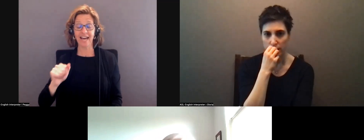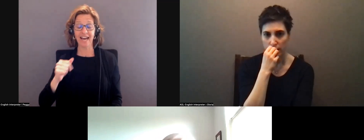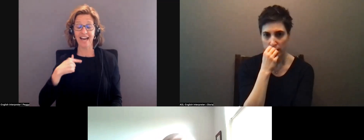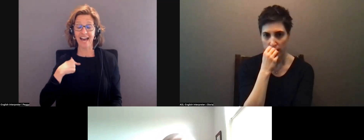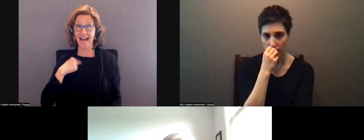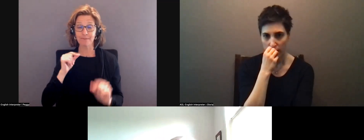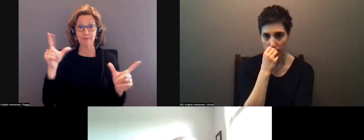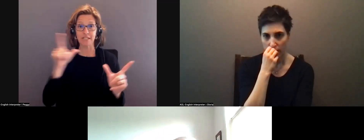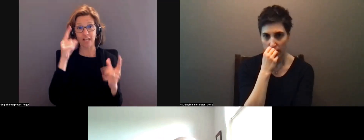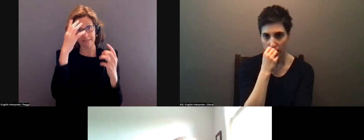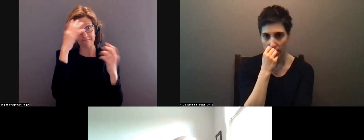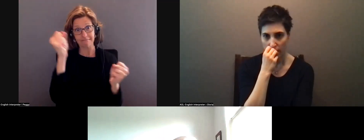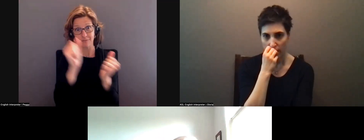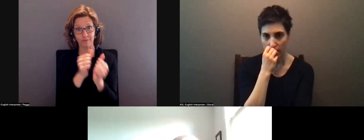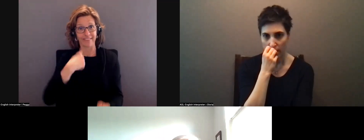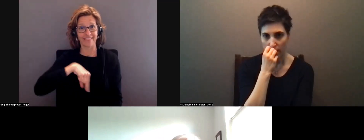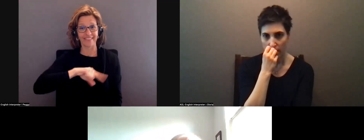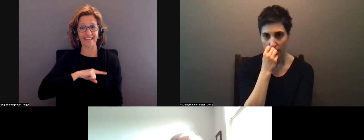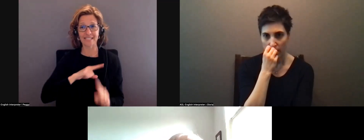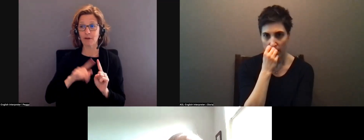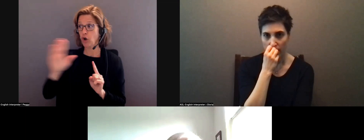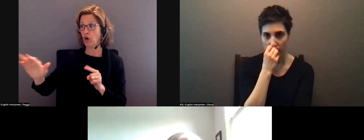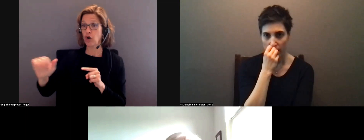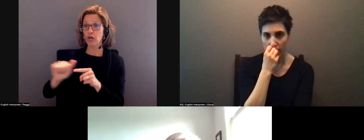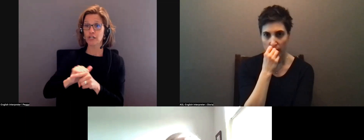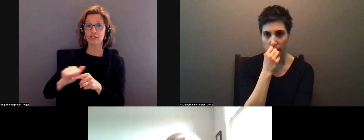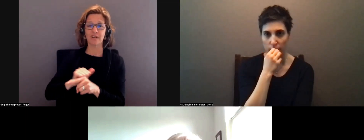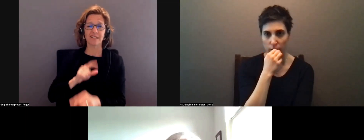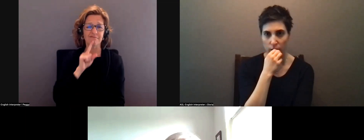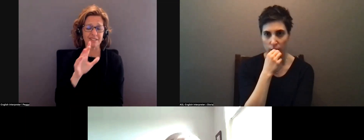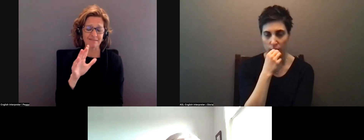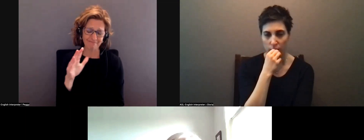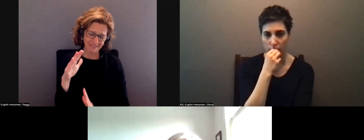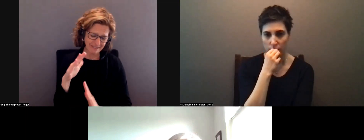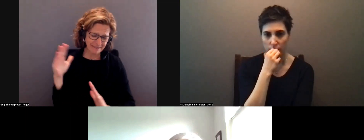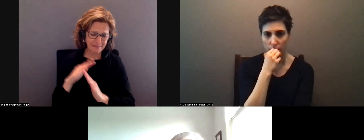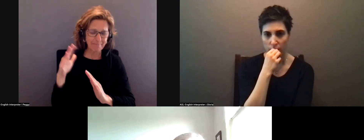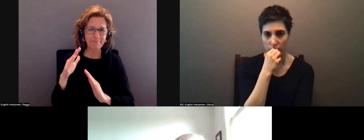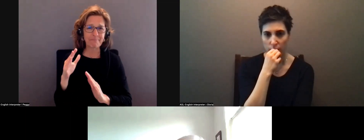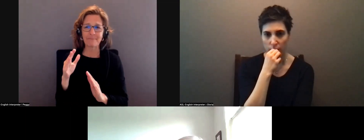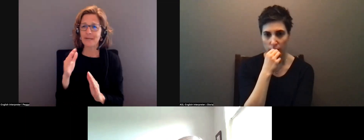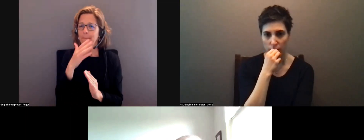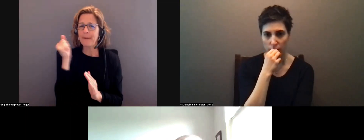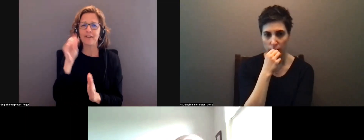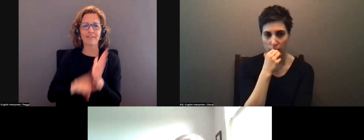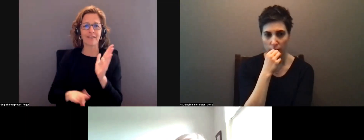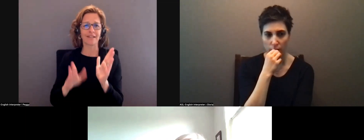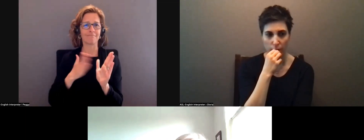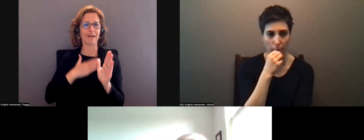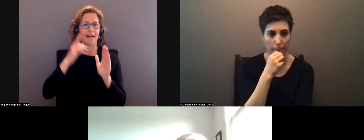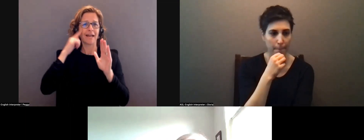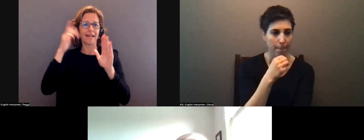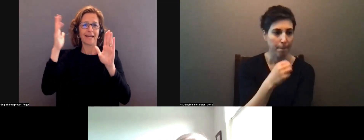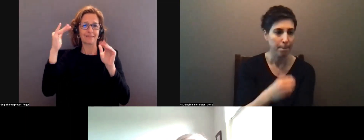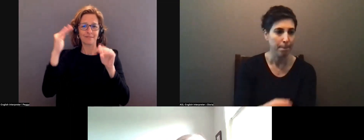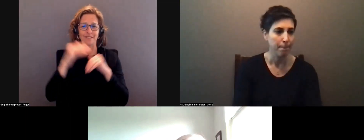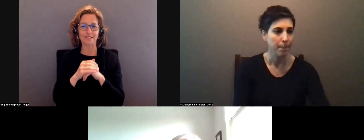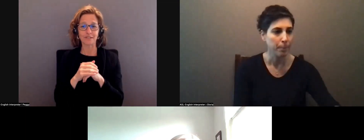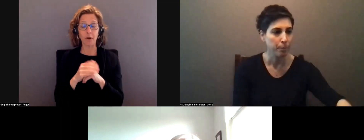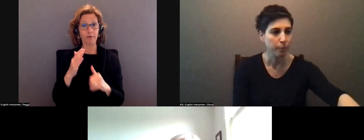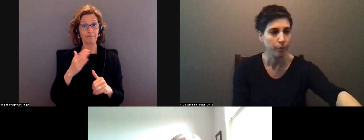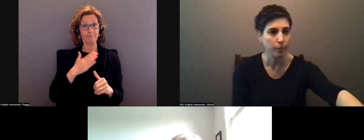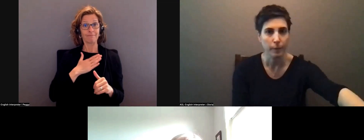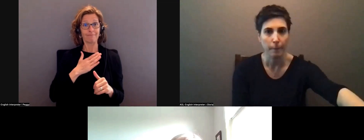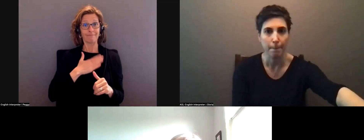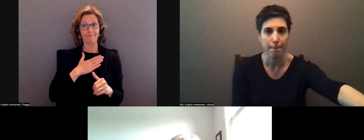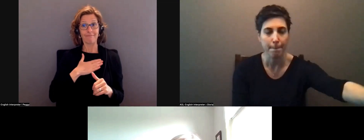was more than anyone could have ever wished for. So we very much appreciate that. And thank you for the opportunity to share what we